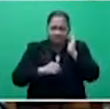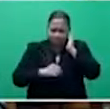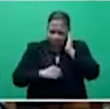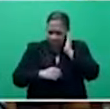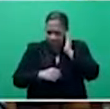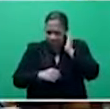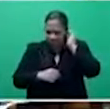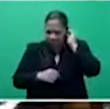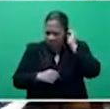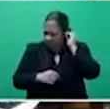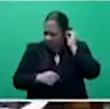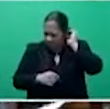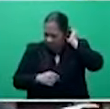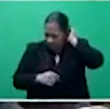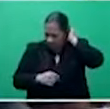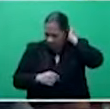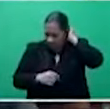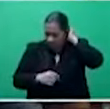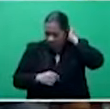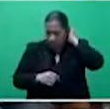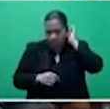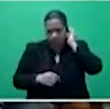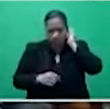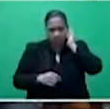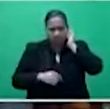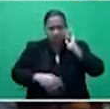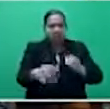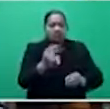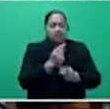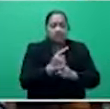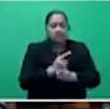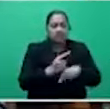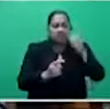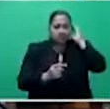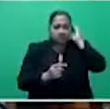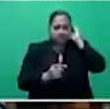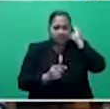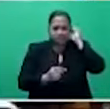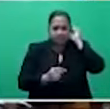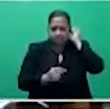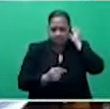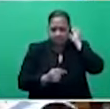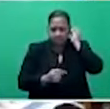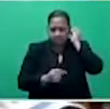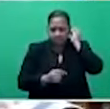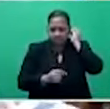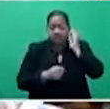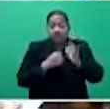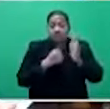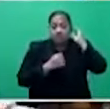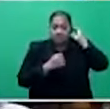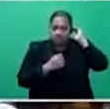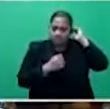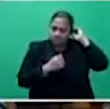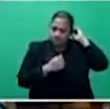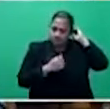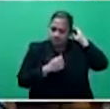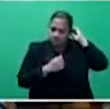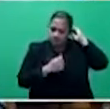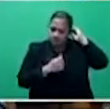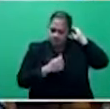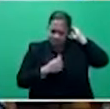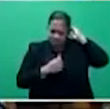about certain capital projects not being implemented in the past 2 or 3 years, sir. How can it be possible, Mr. Speaker, sir, to deliver the implementation of those capital